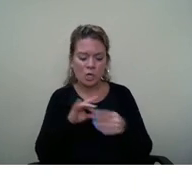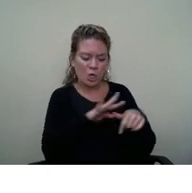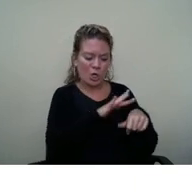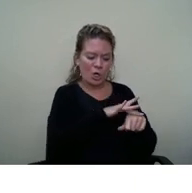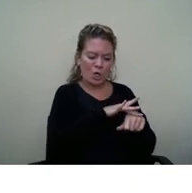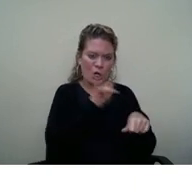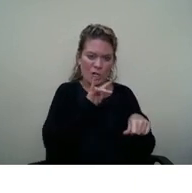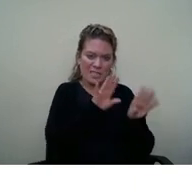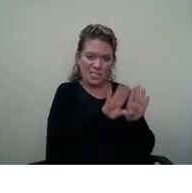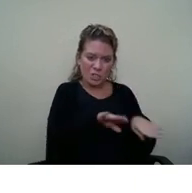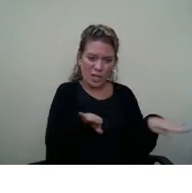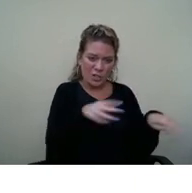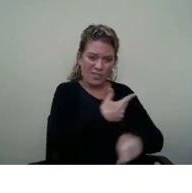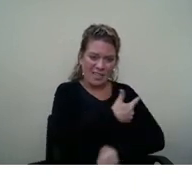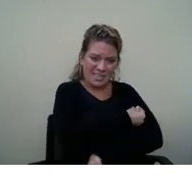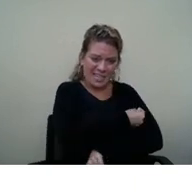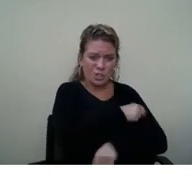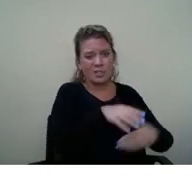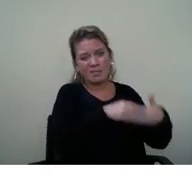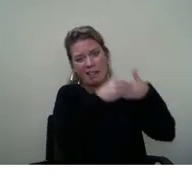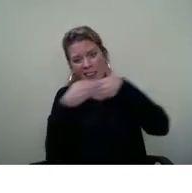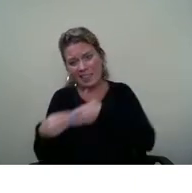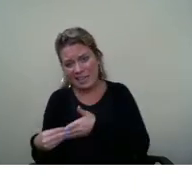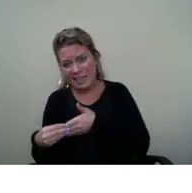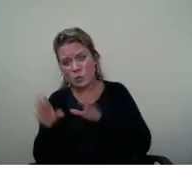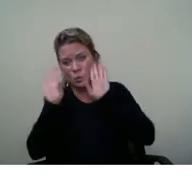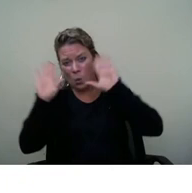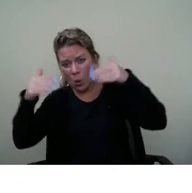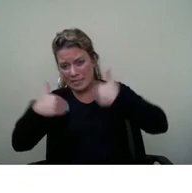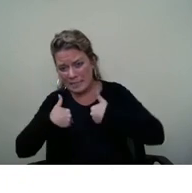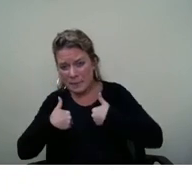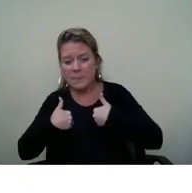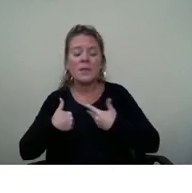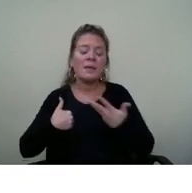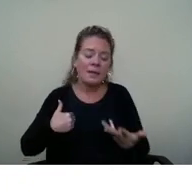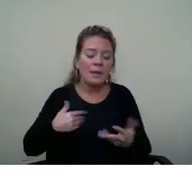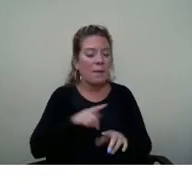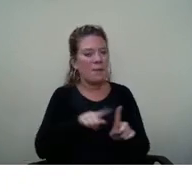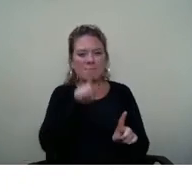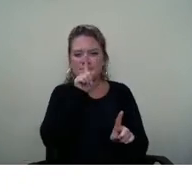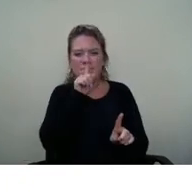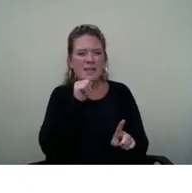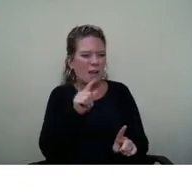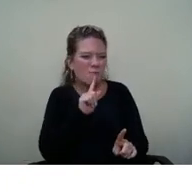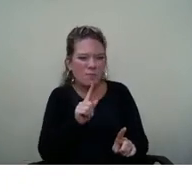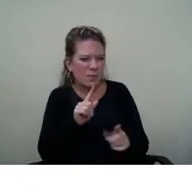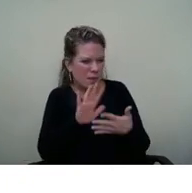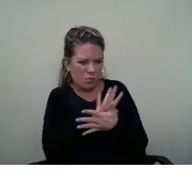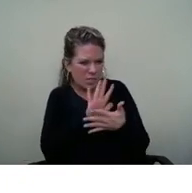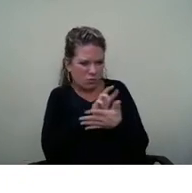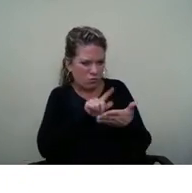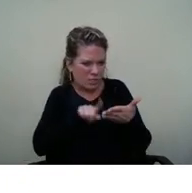vaccination and autism, so that might explain it. But really, the paper didn't offer that many